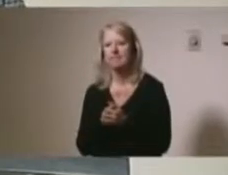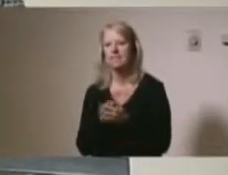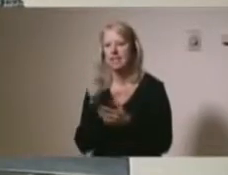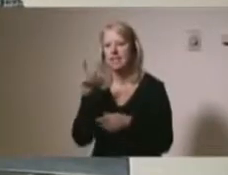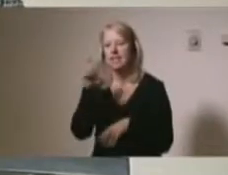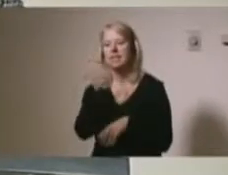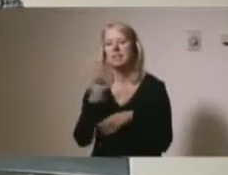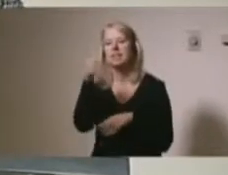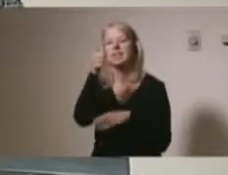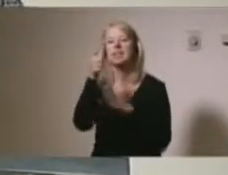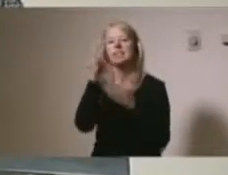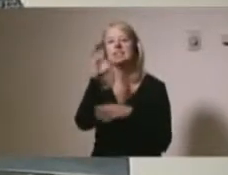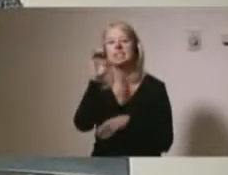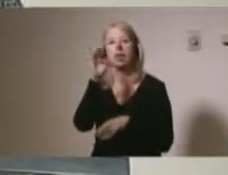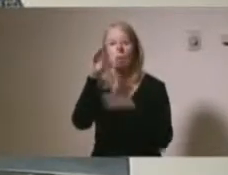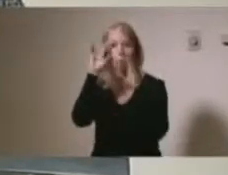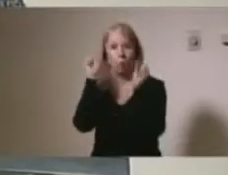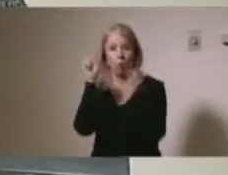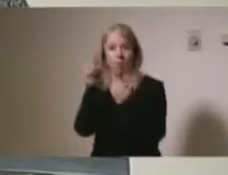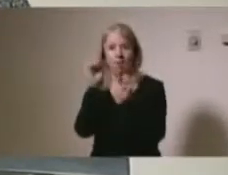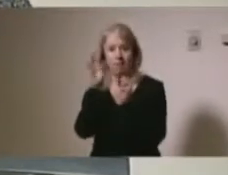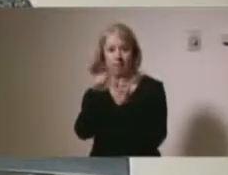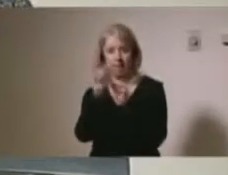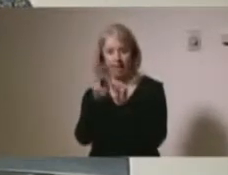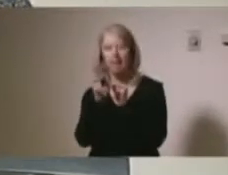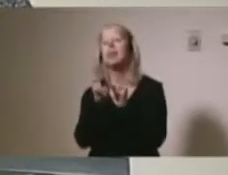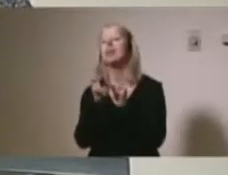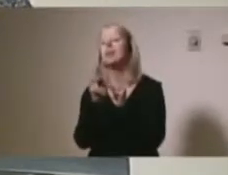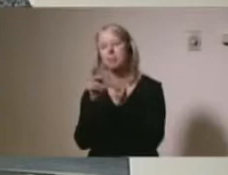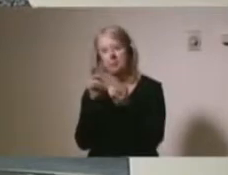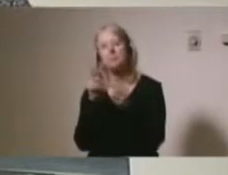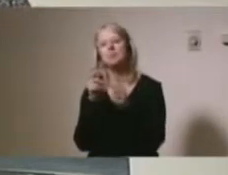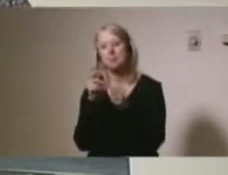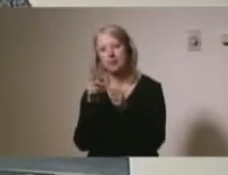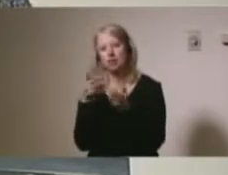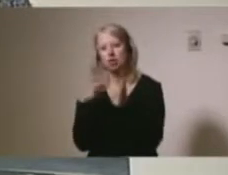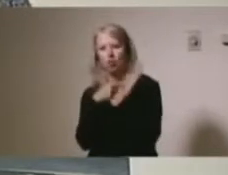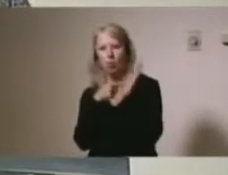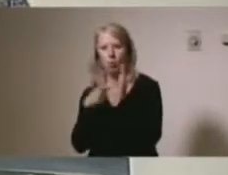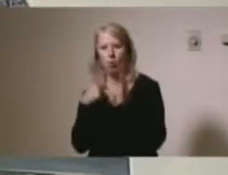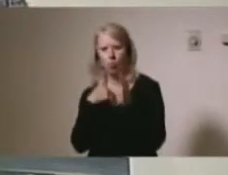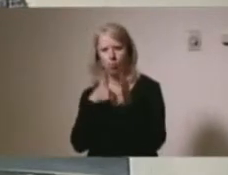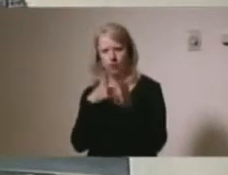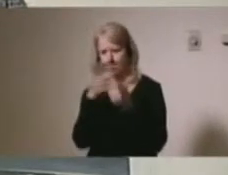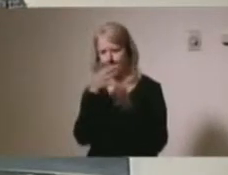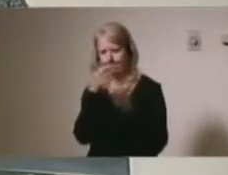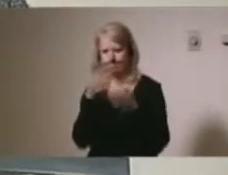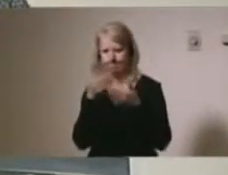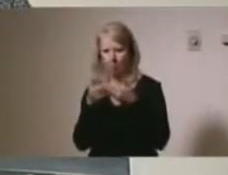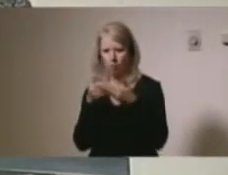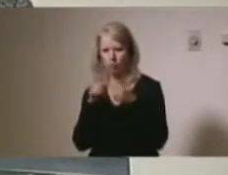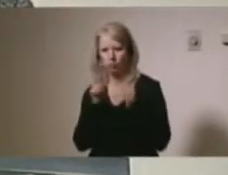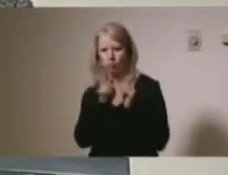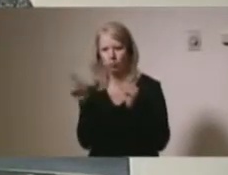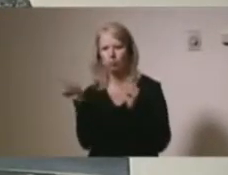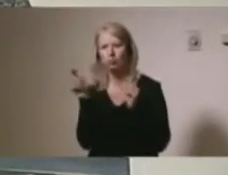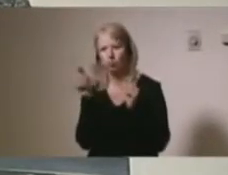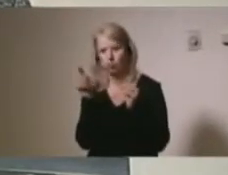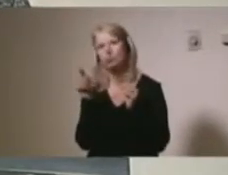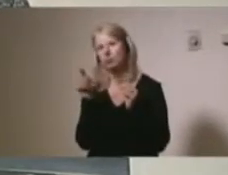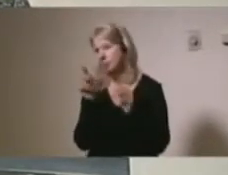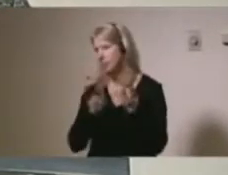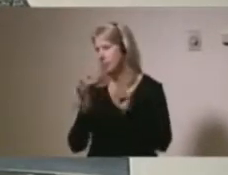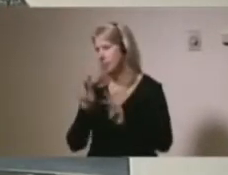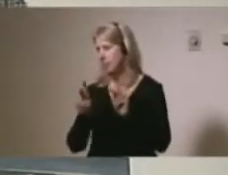CEO of the Postal Bank want to show that we're close to the citizen. So our slogan is